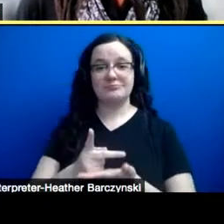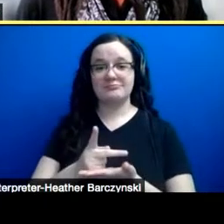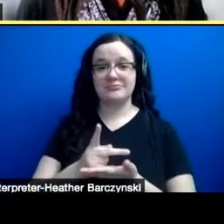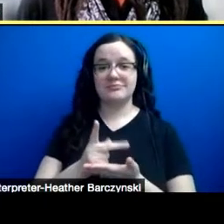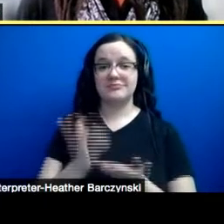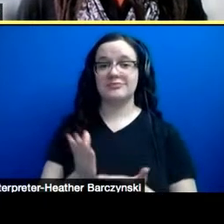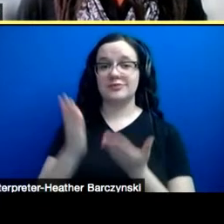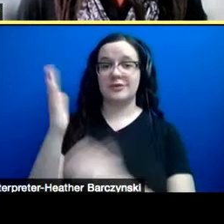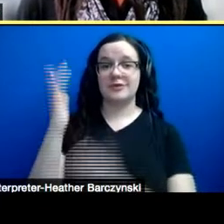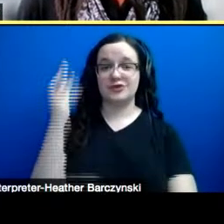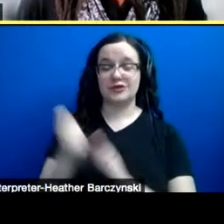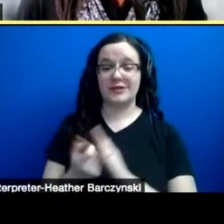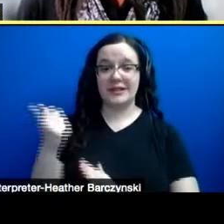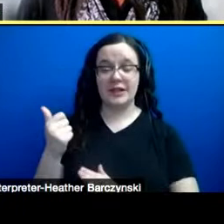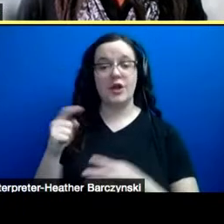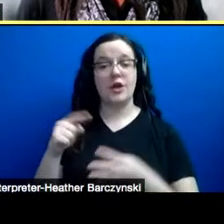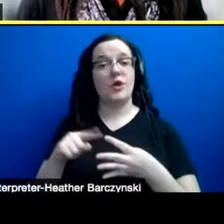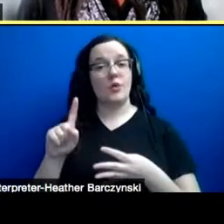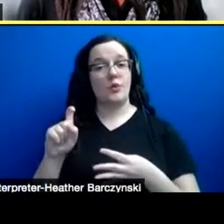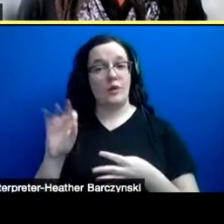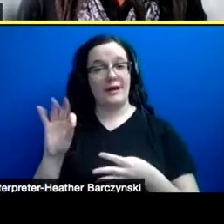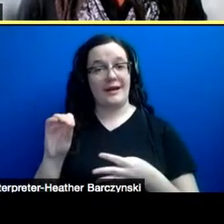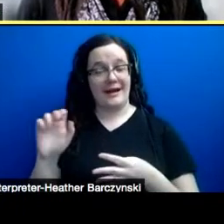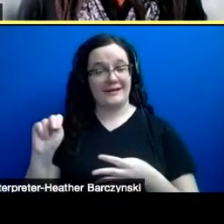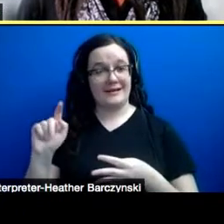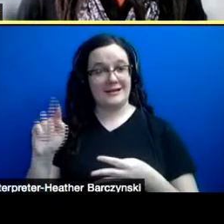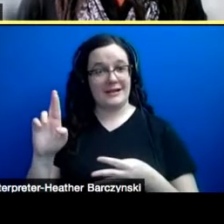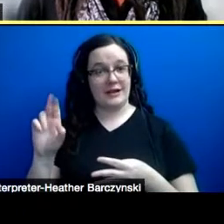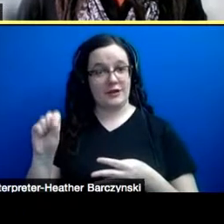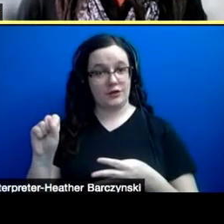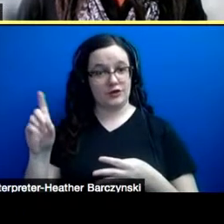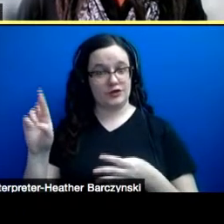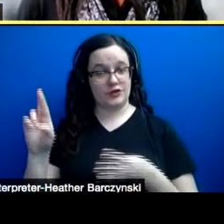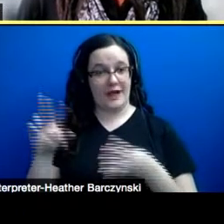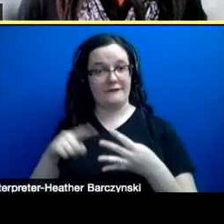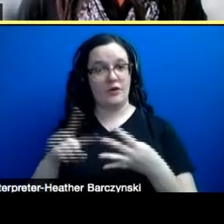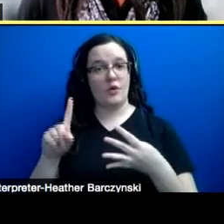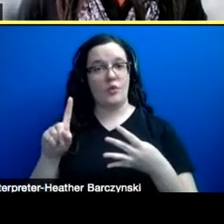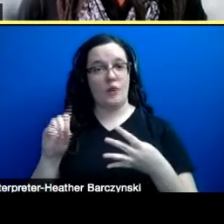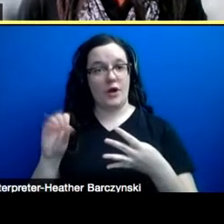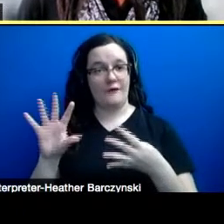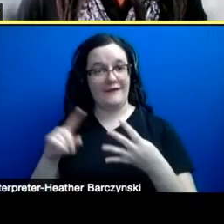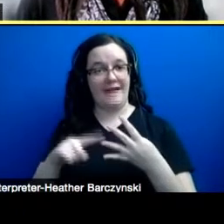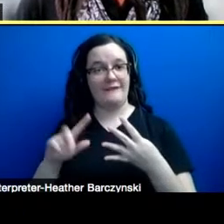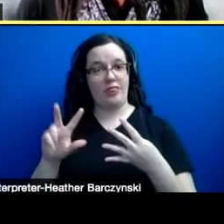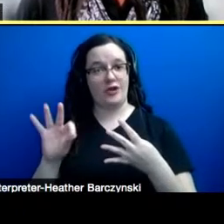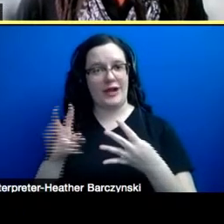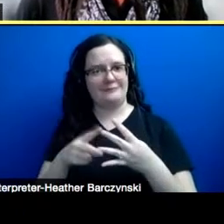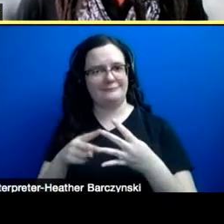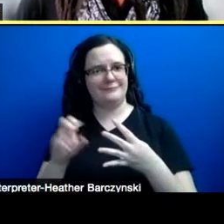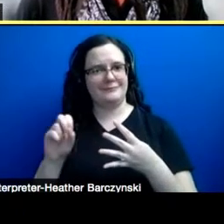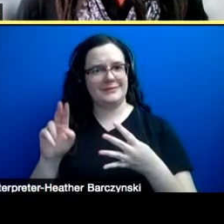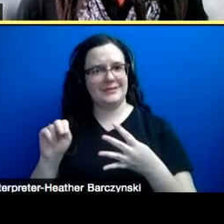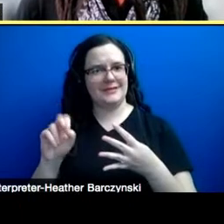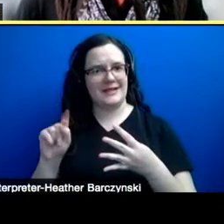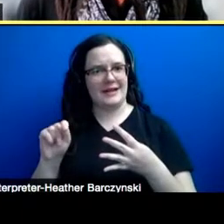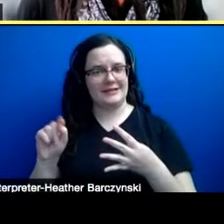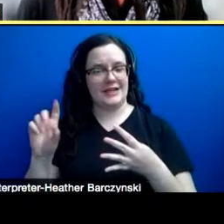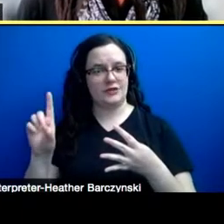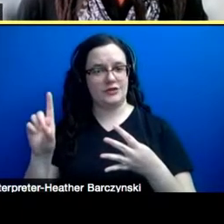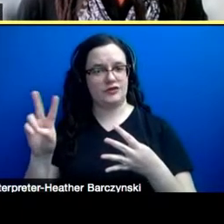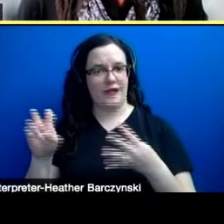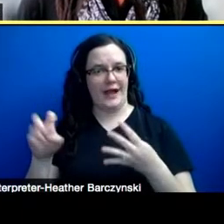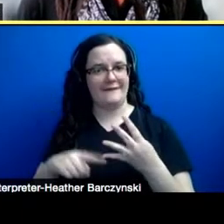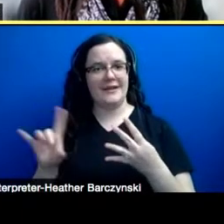at 190 Antlers Drive, 105 and 39 Sunset Drive, and 898